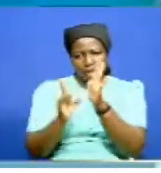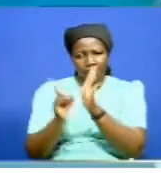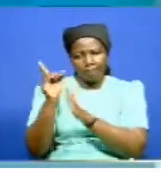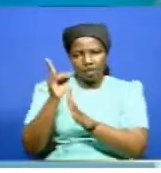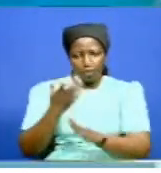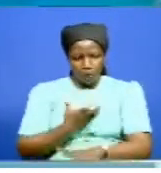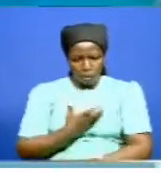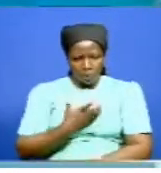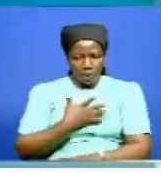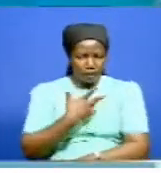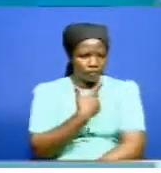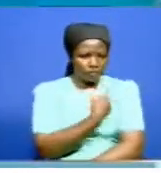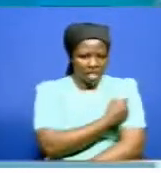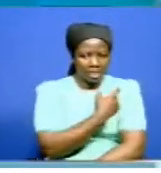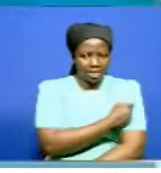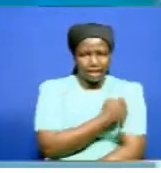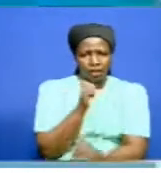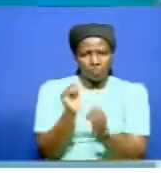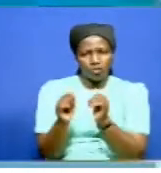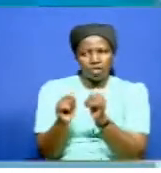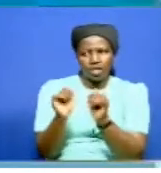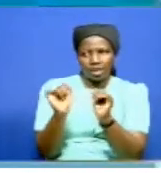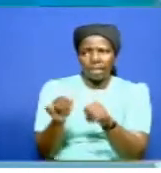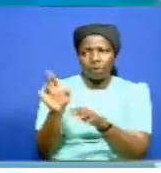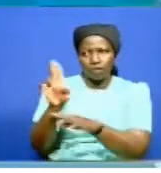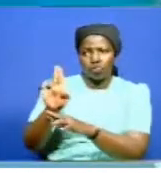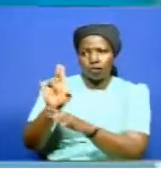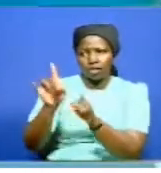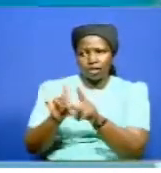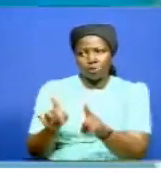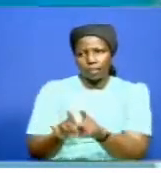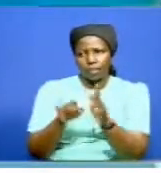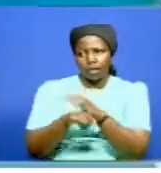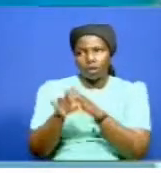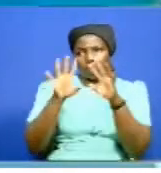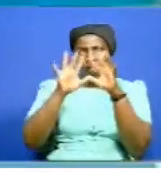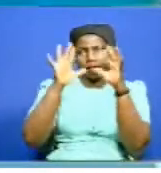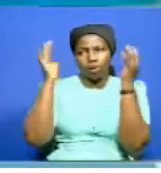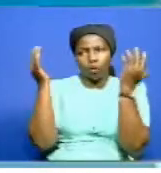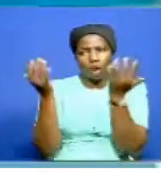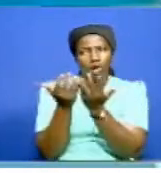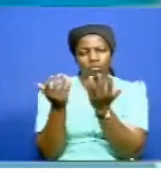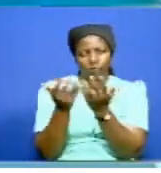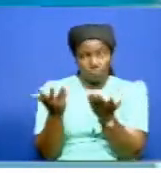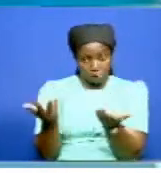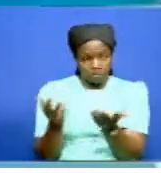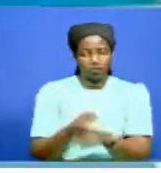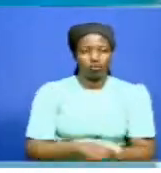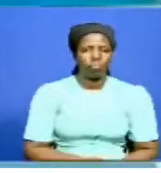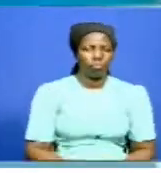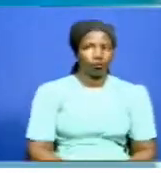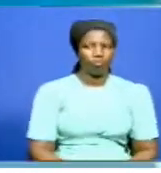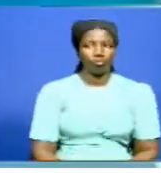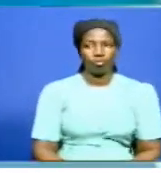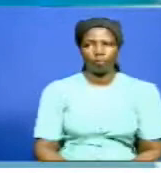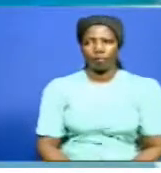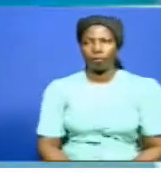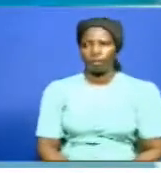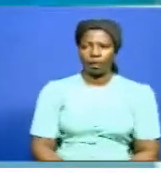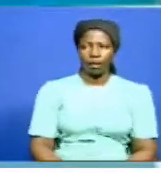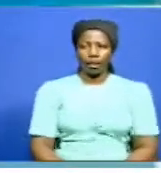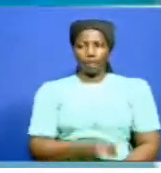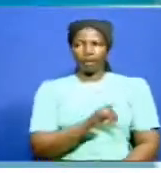own vaccines, which could be used even worldwide. So, I mean, why not? Okay. And something